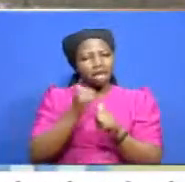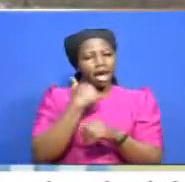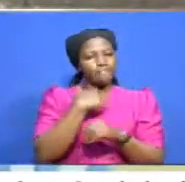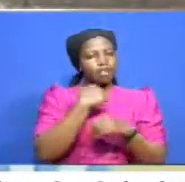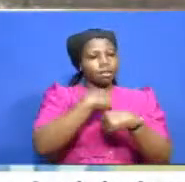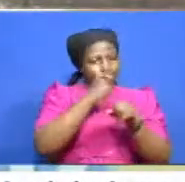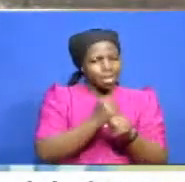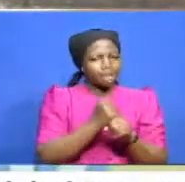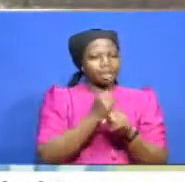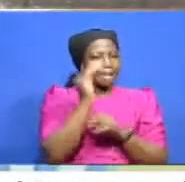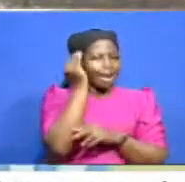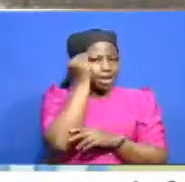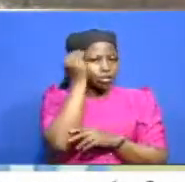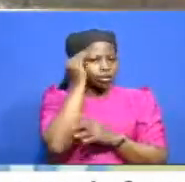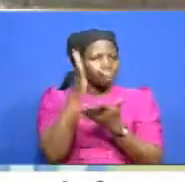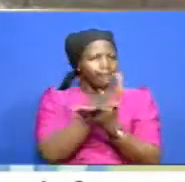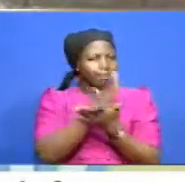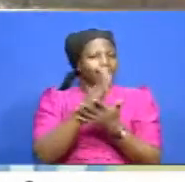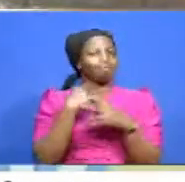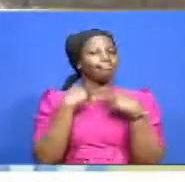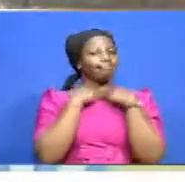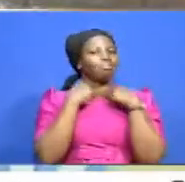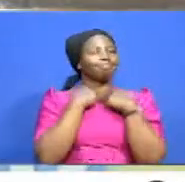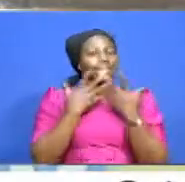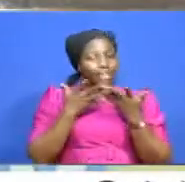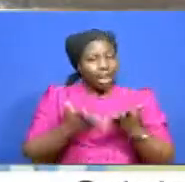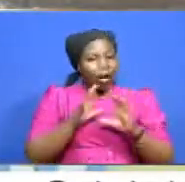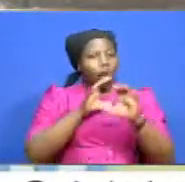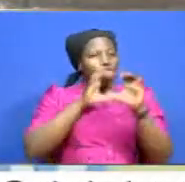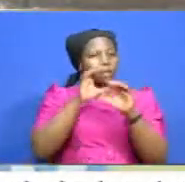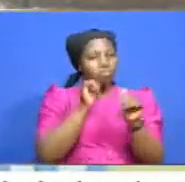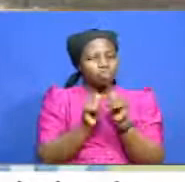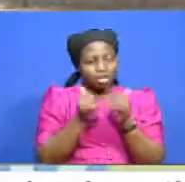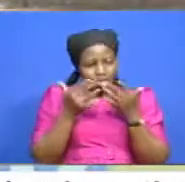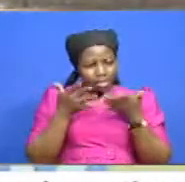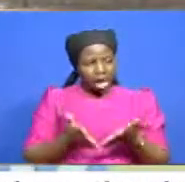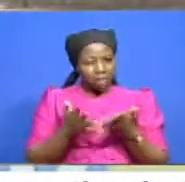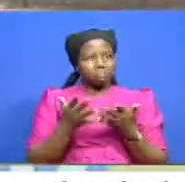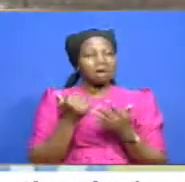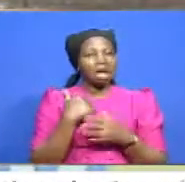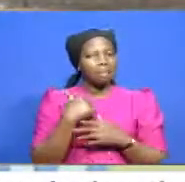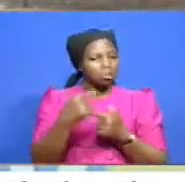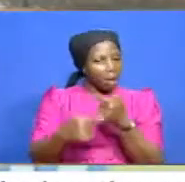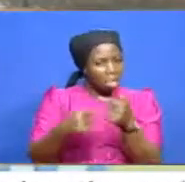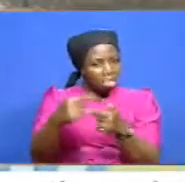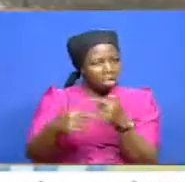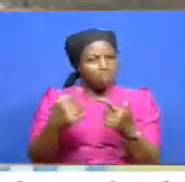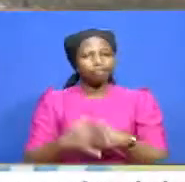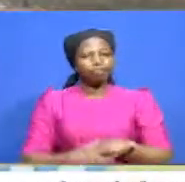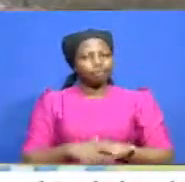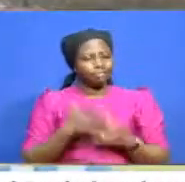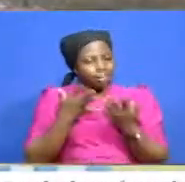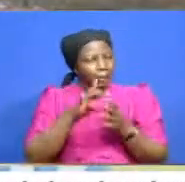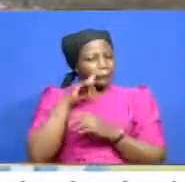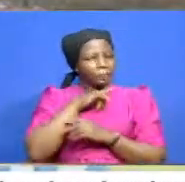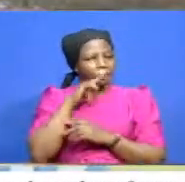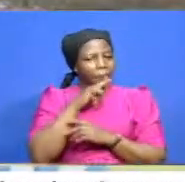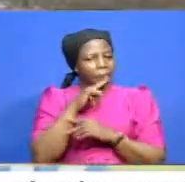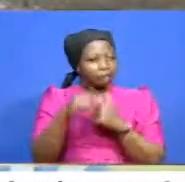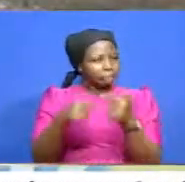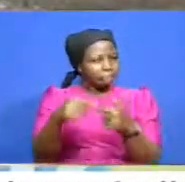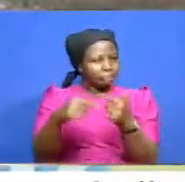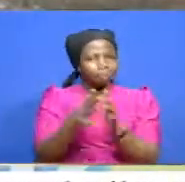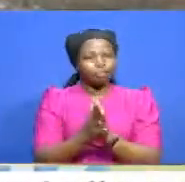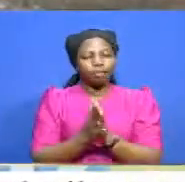paralysis in the education sector. Now the conversation that has been simmering and it's now boiling is how to reopen